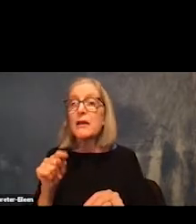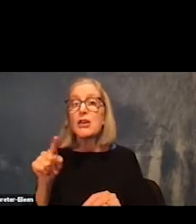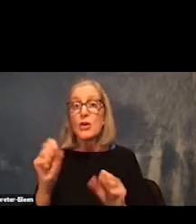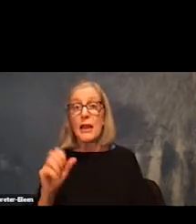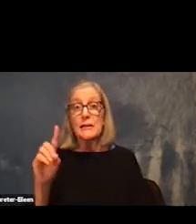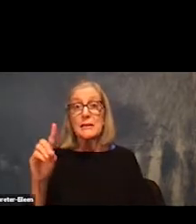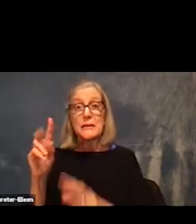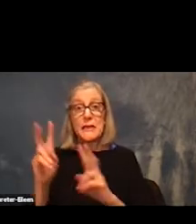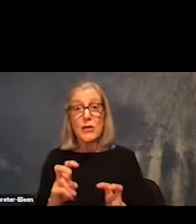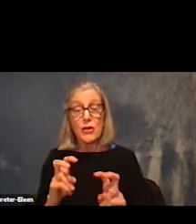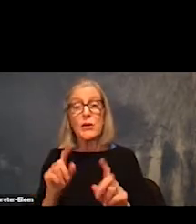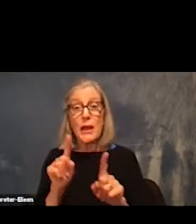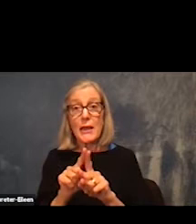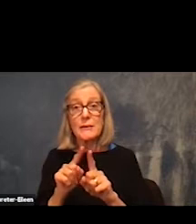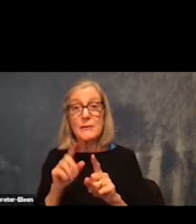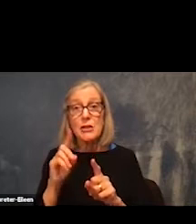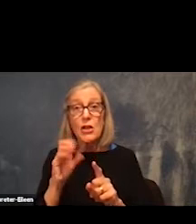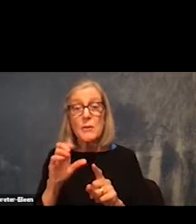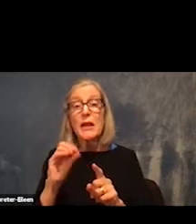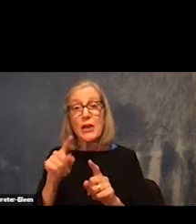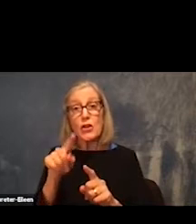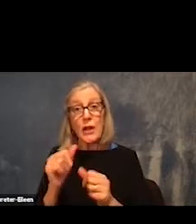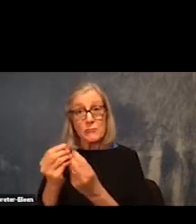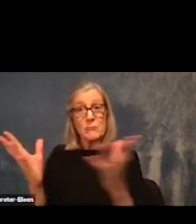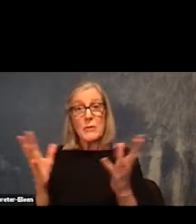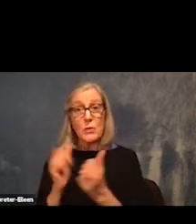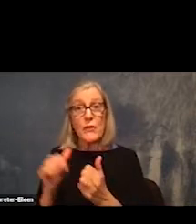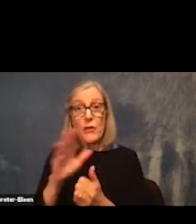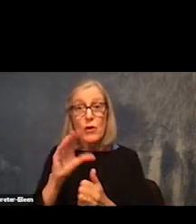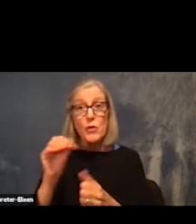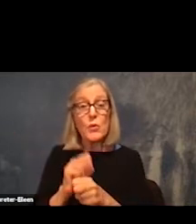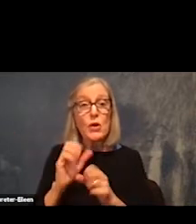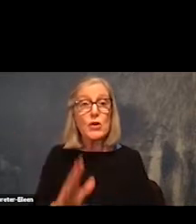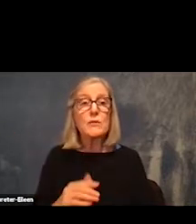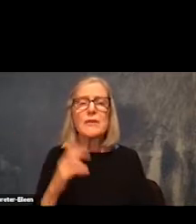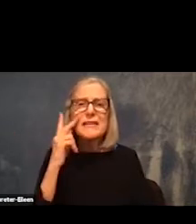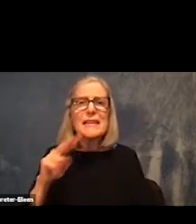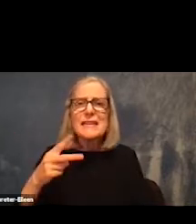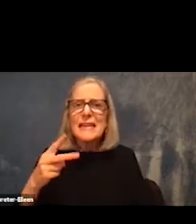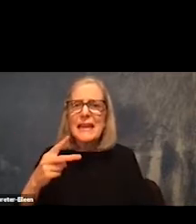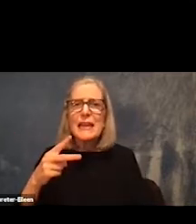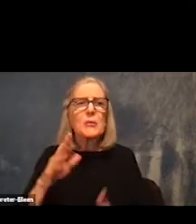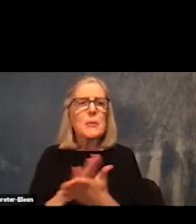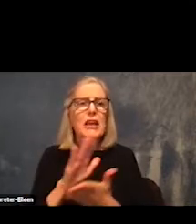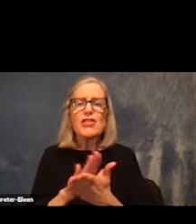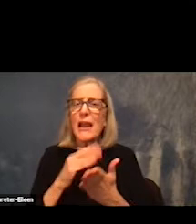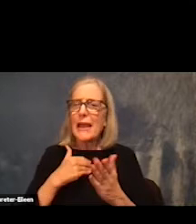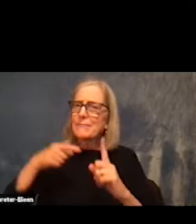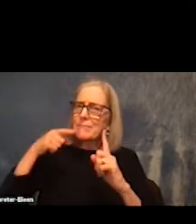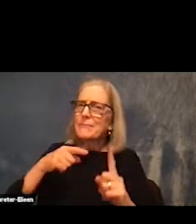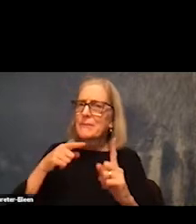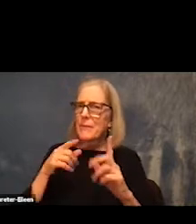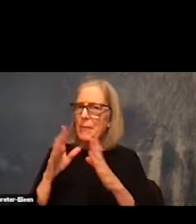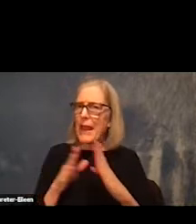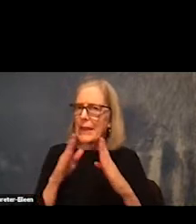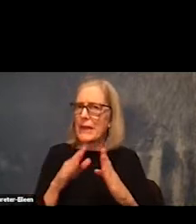can share with your colleagues. You'll notice that the second page has a strategic planning tool so you can jot your thoughts as